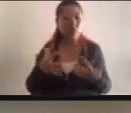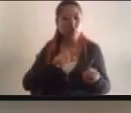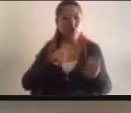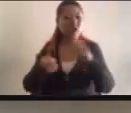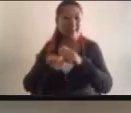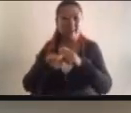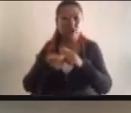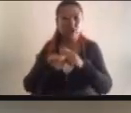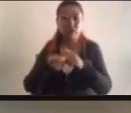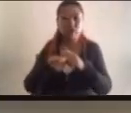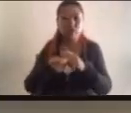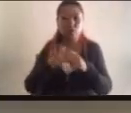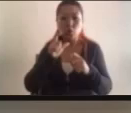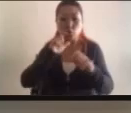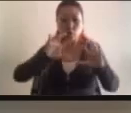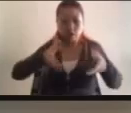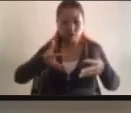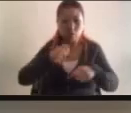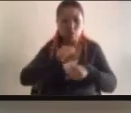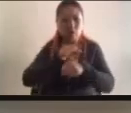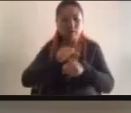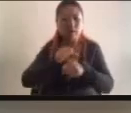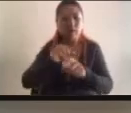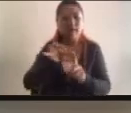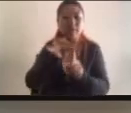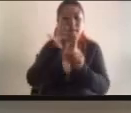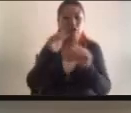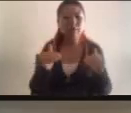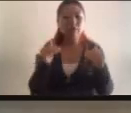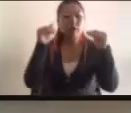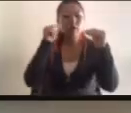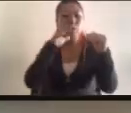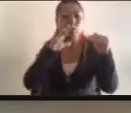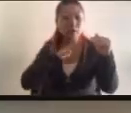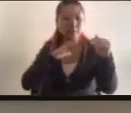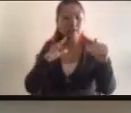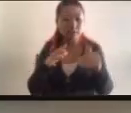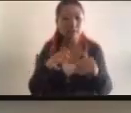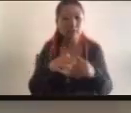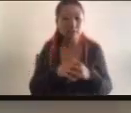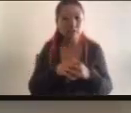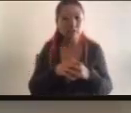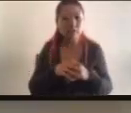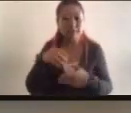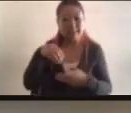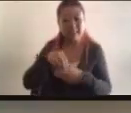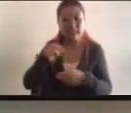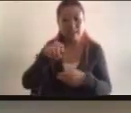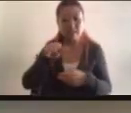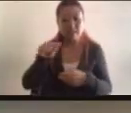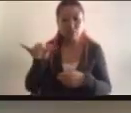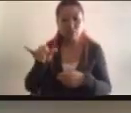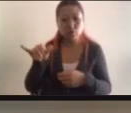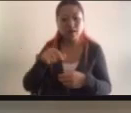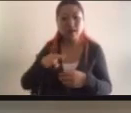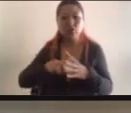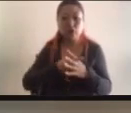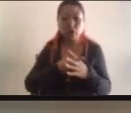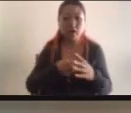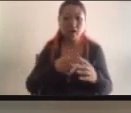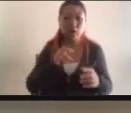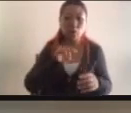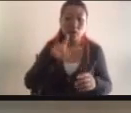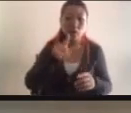towards promoting women in here, even within NASA. I started in the oil industry, and it